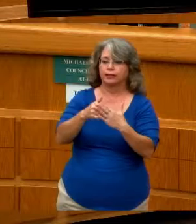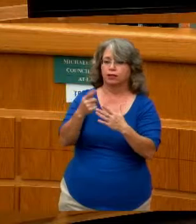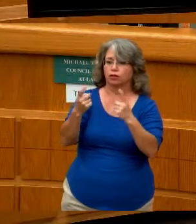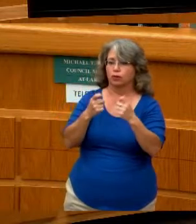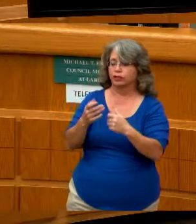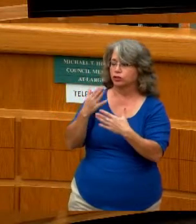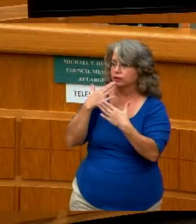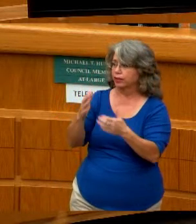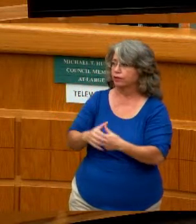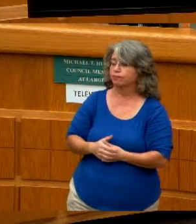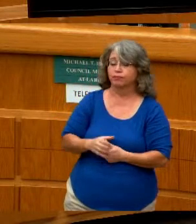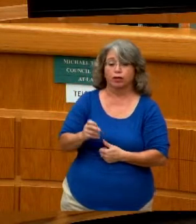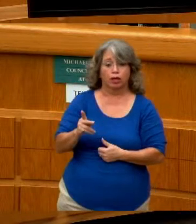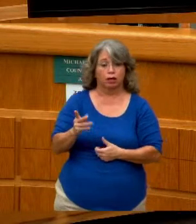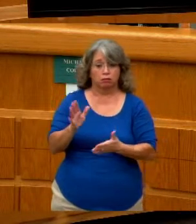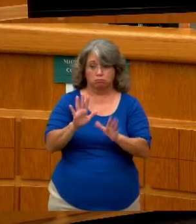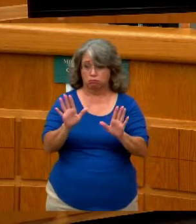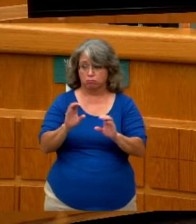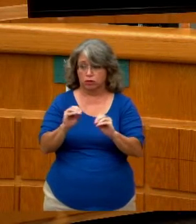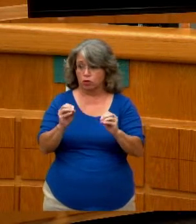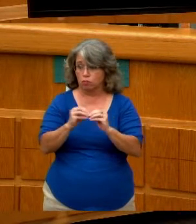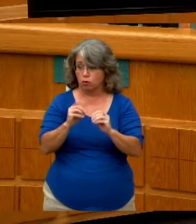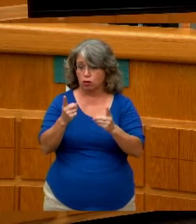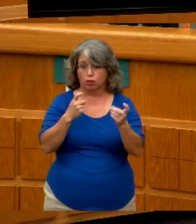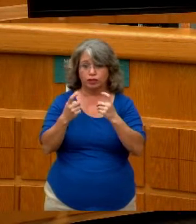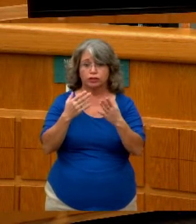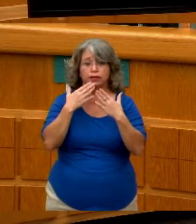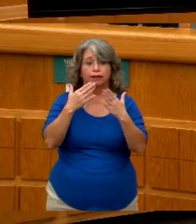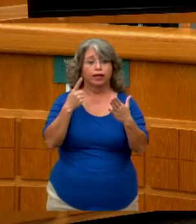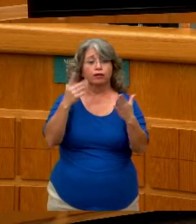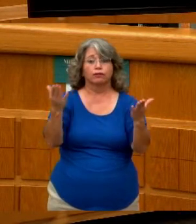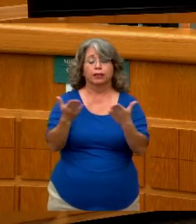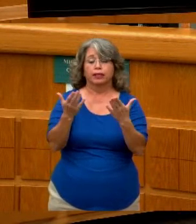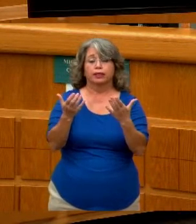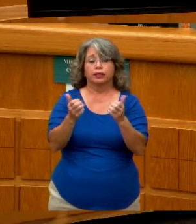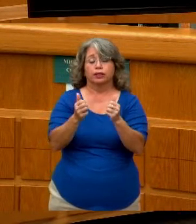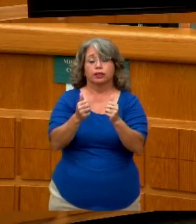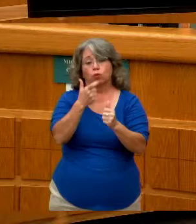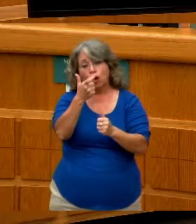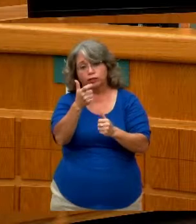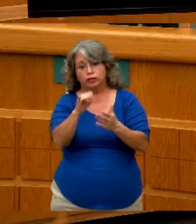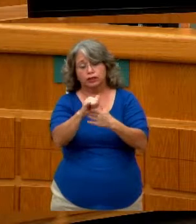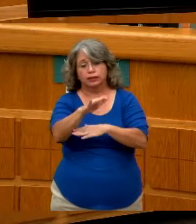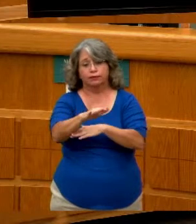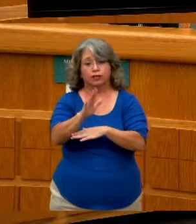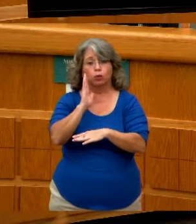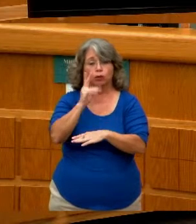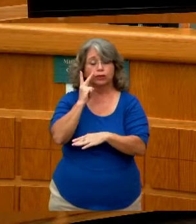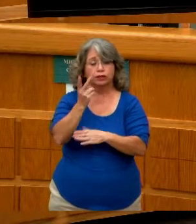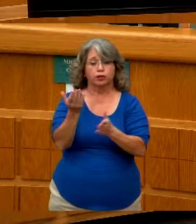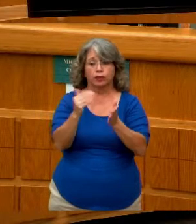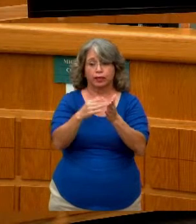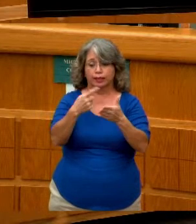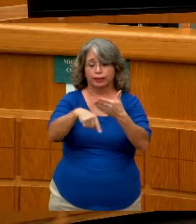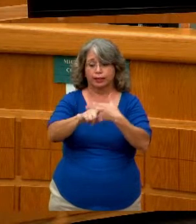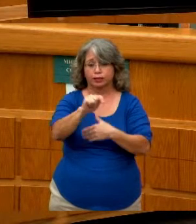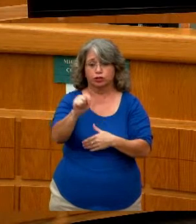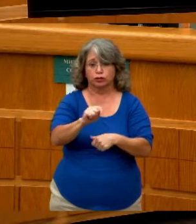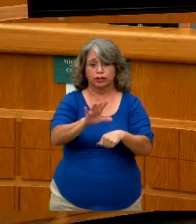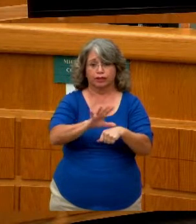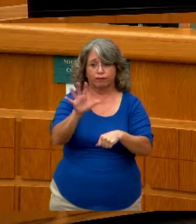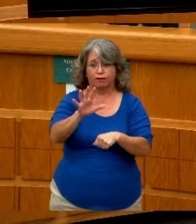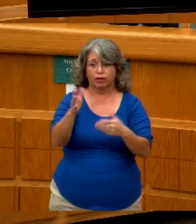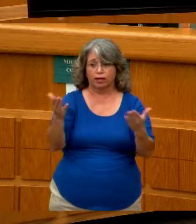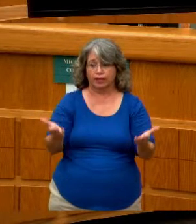COVID. And that's all the questions from Facebook. Thank you. Thank you. So seeing no other questions, thank